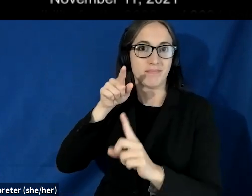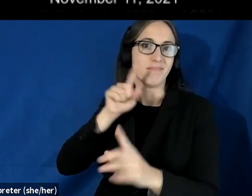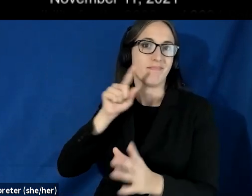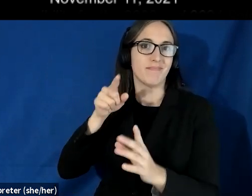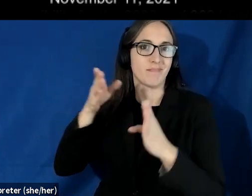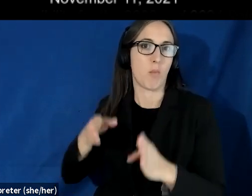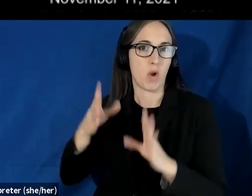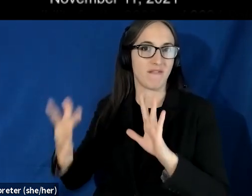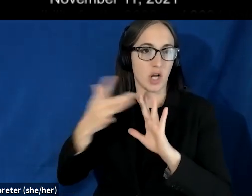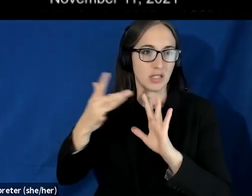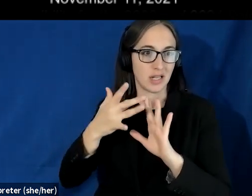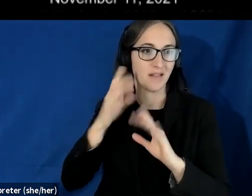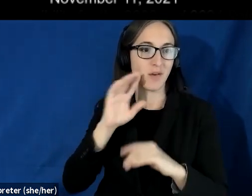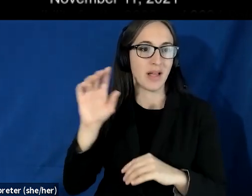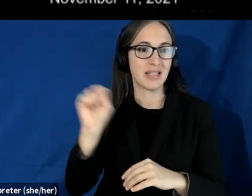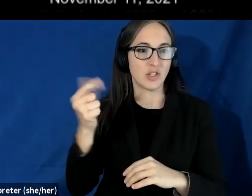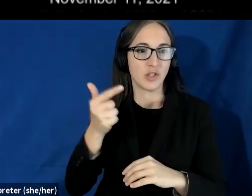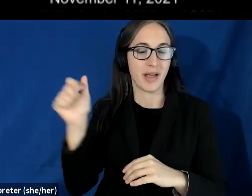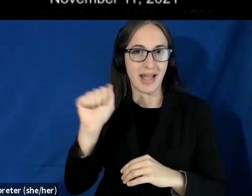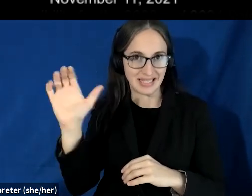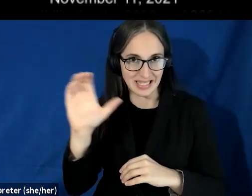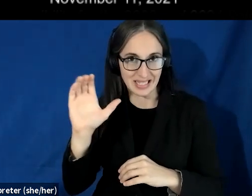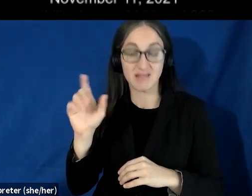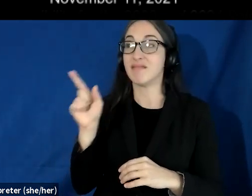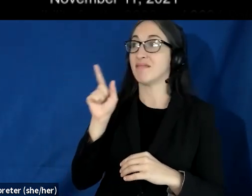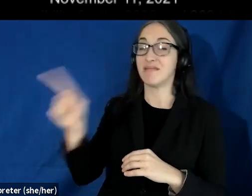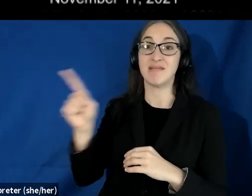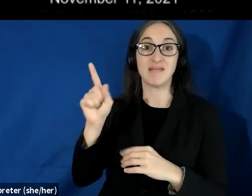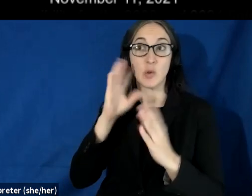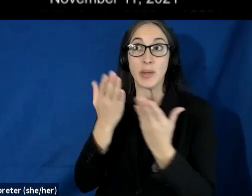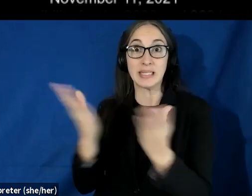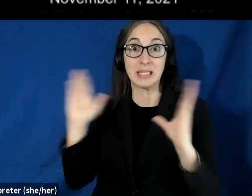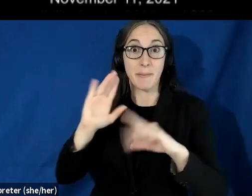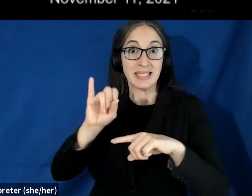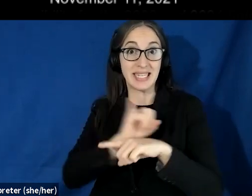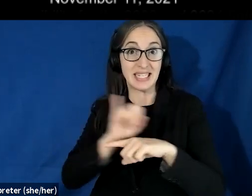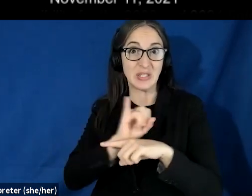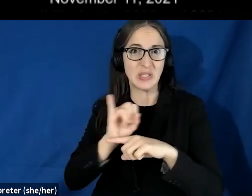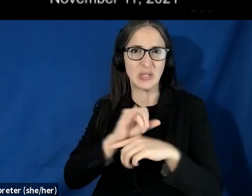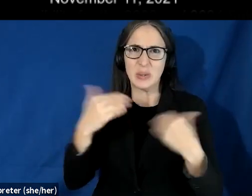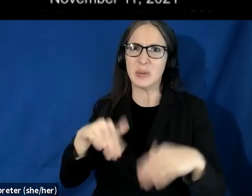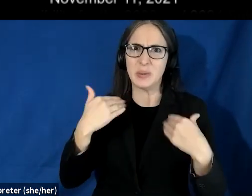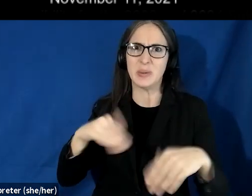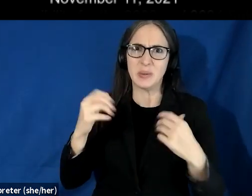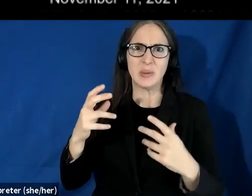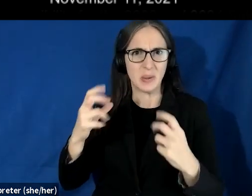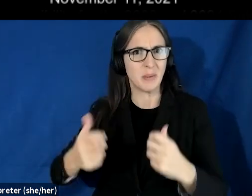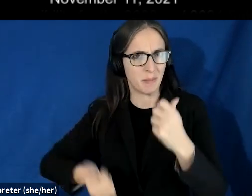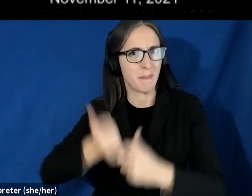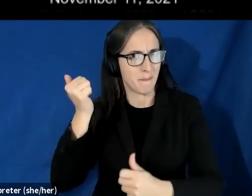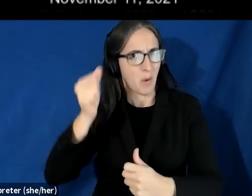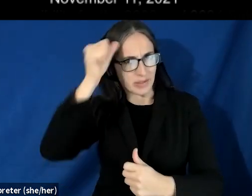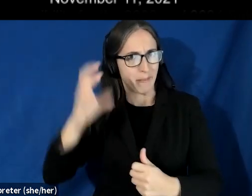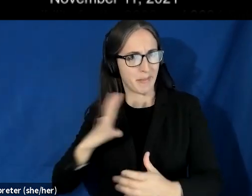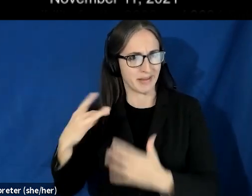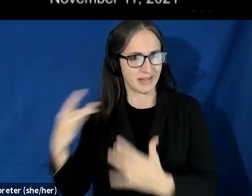But you know, space industry or generally industry is male dominant. These are the photos of me working on